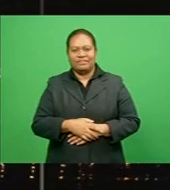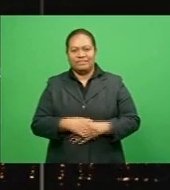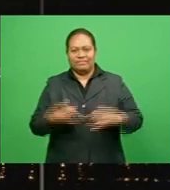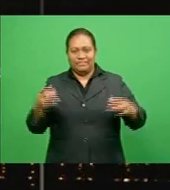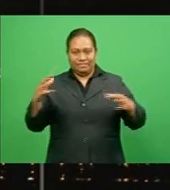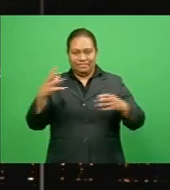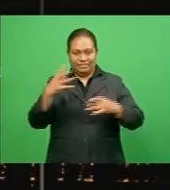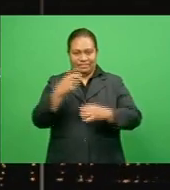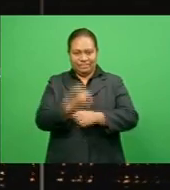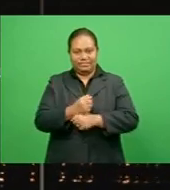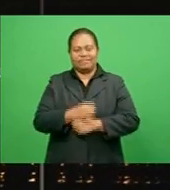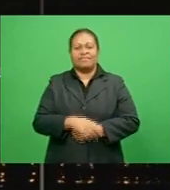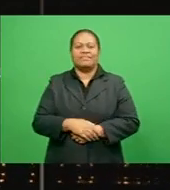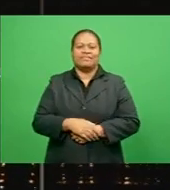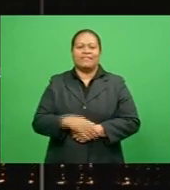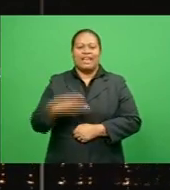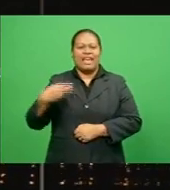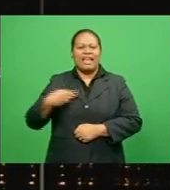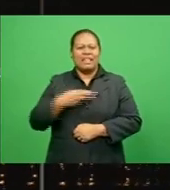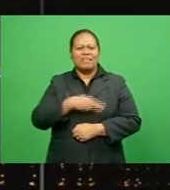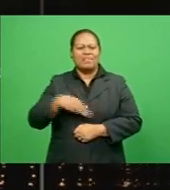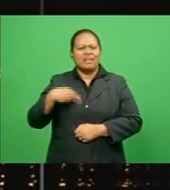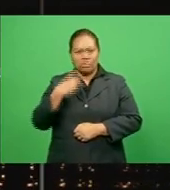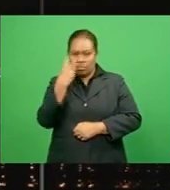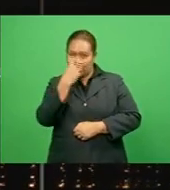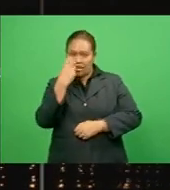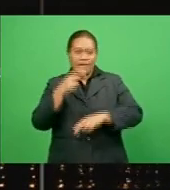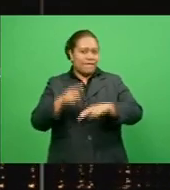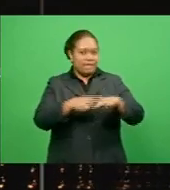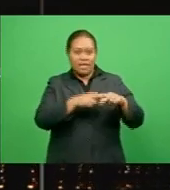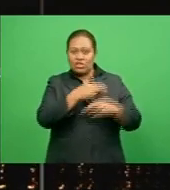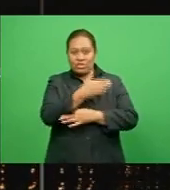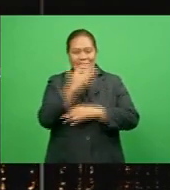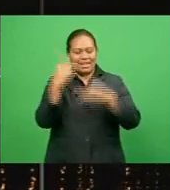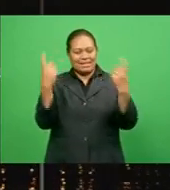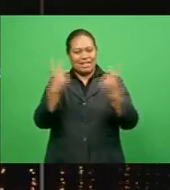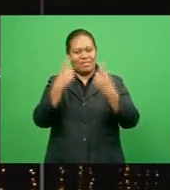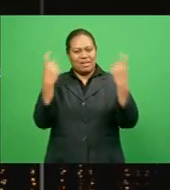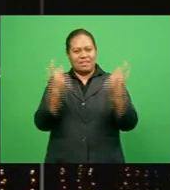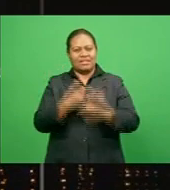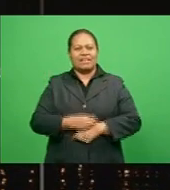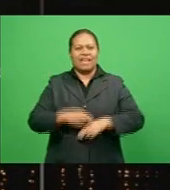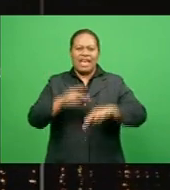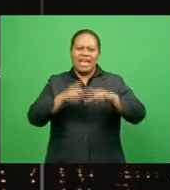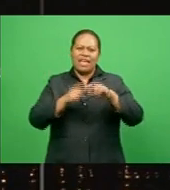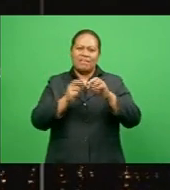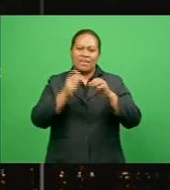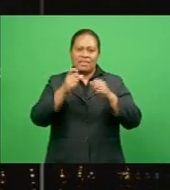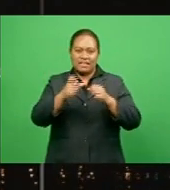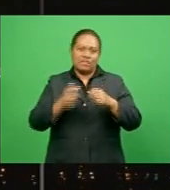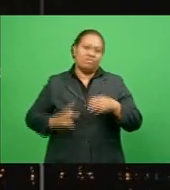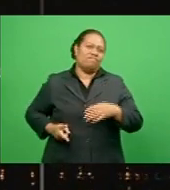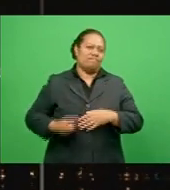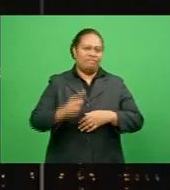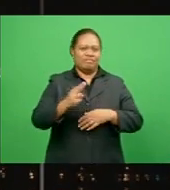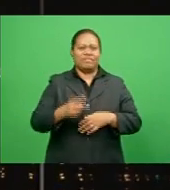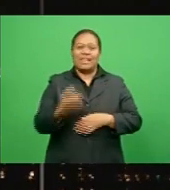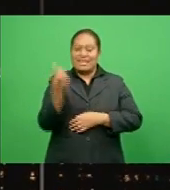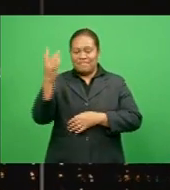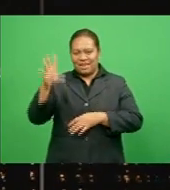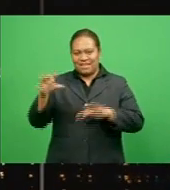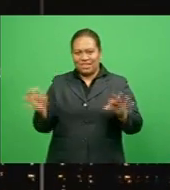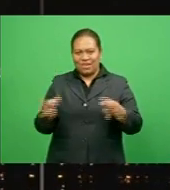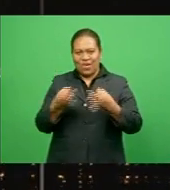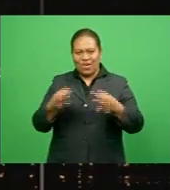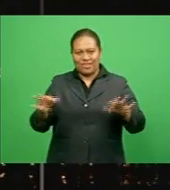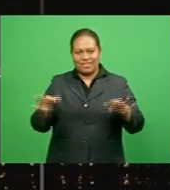Recapping the main stories for tonight, Health Ministry to monitor Fiji Day celebrations. Fijian Broadcasting Corporation launches independent